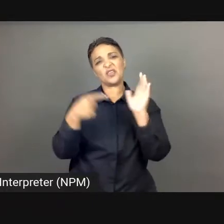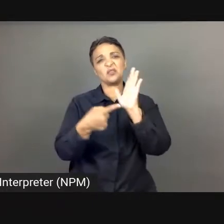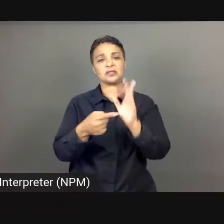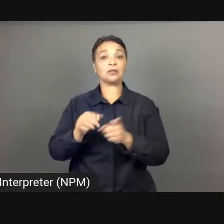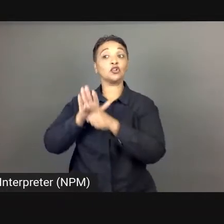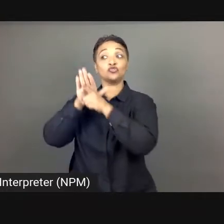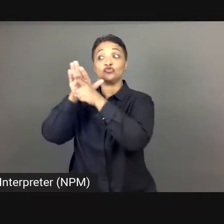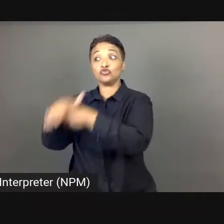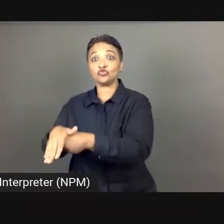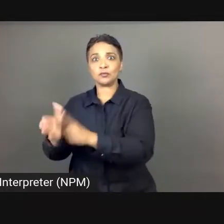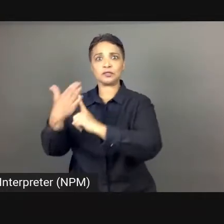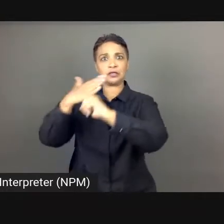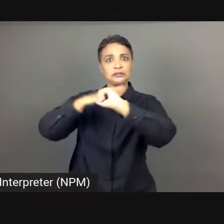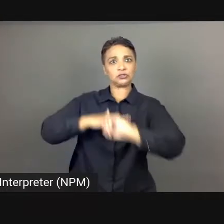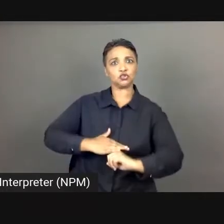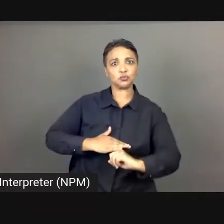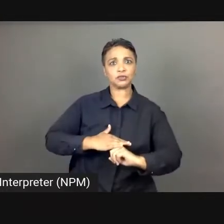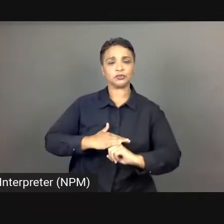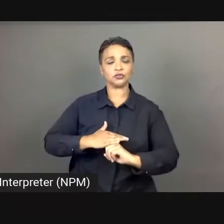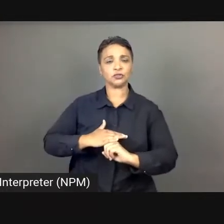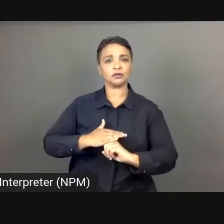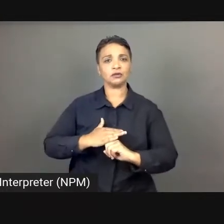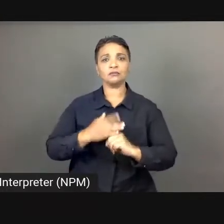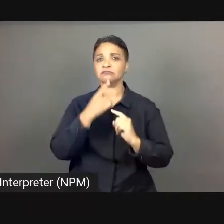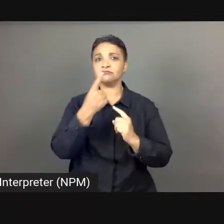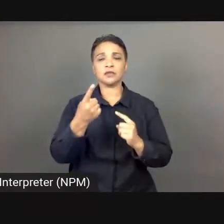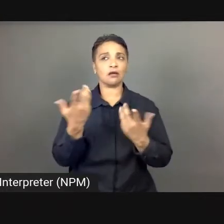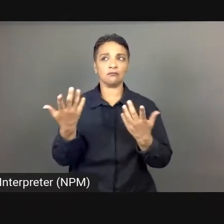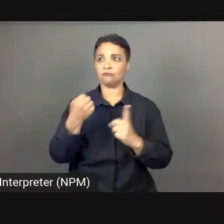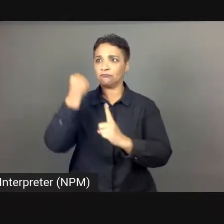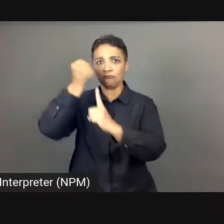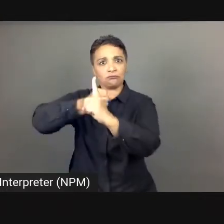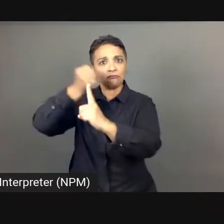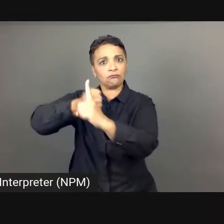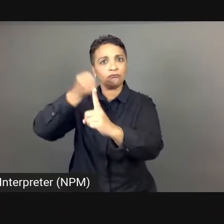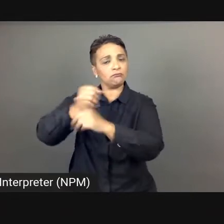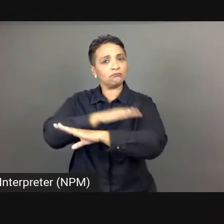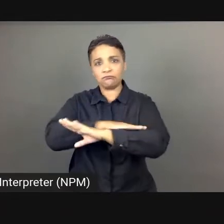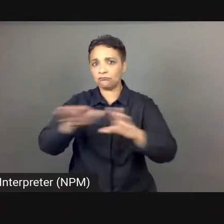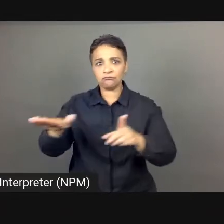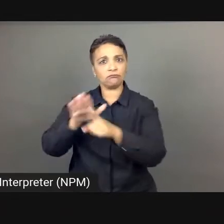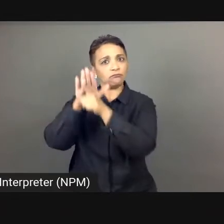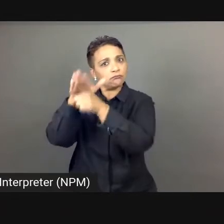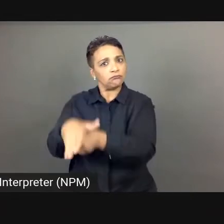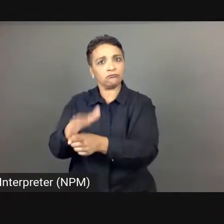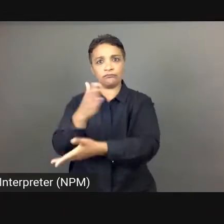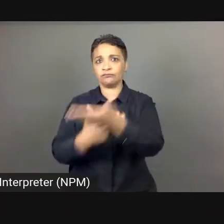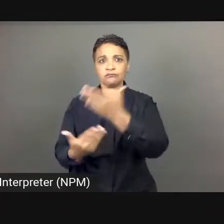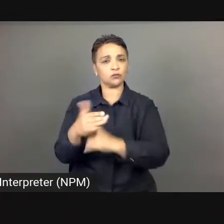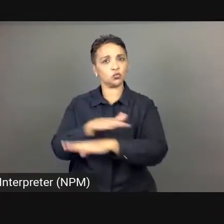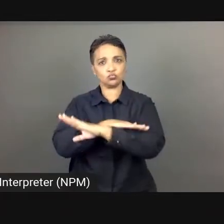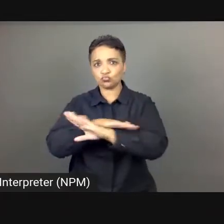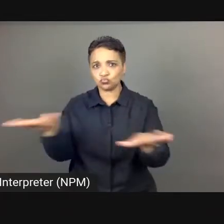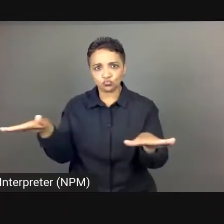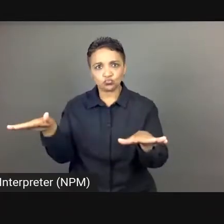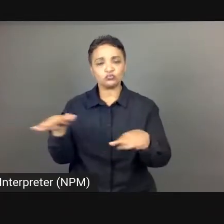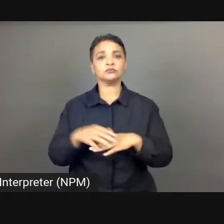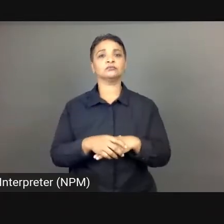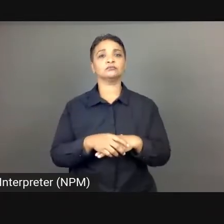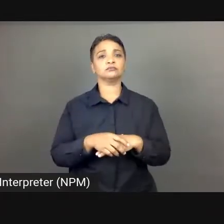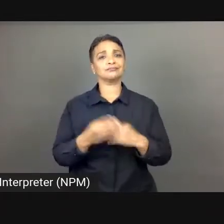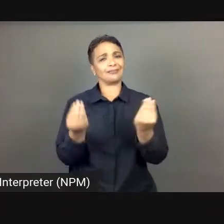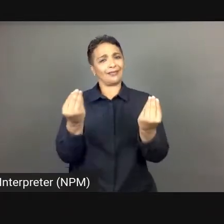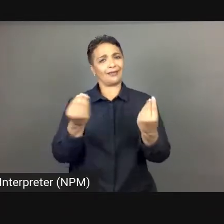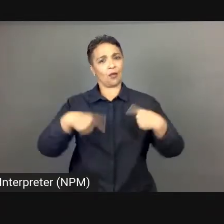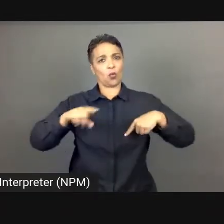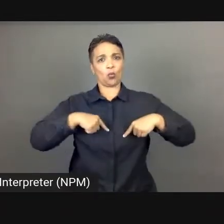a movement that campaigns against discrimination of individuals who have a disability? How do we build a mass around